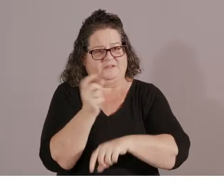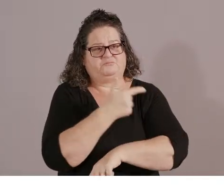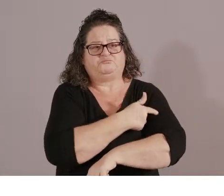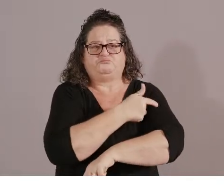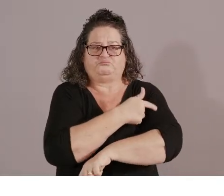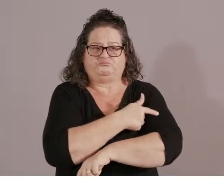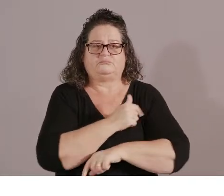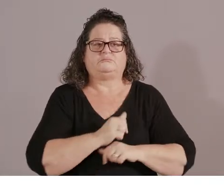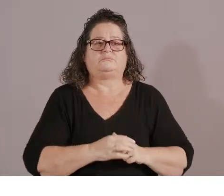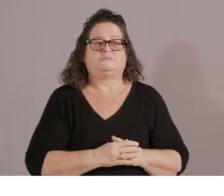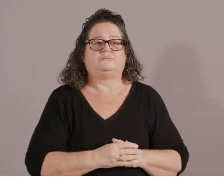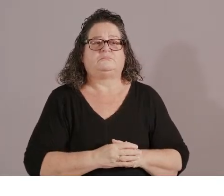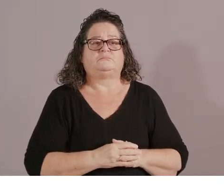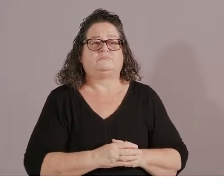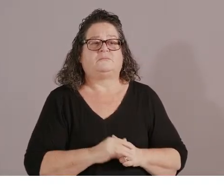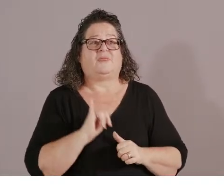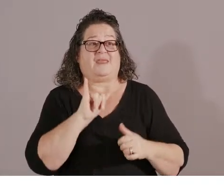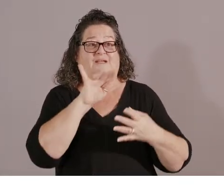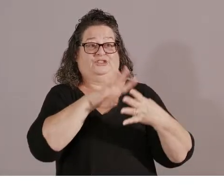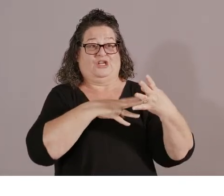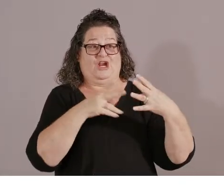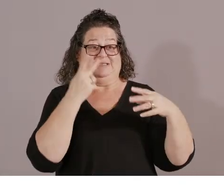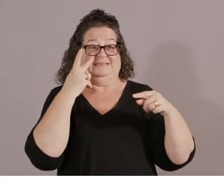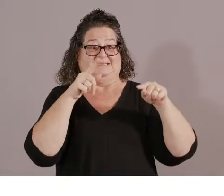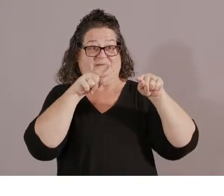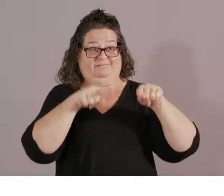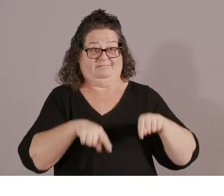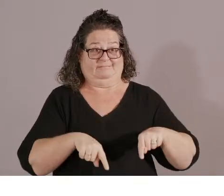chart, I can get that to go forward. Thank you, Corey.